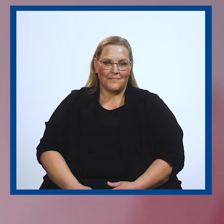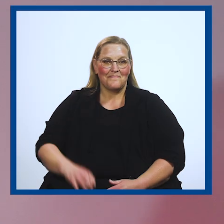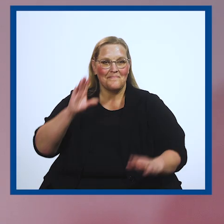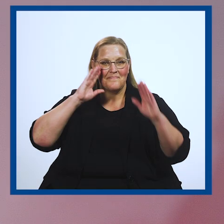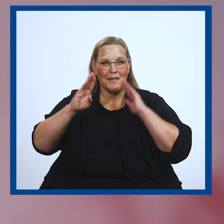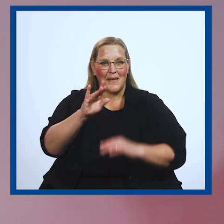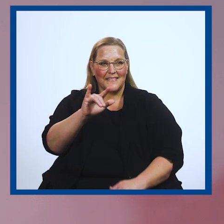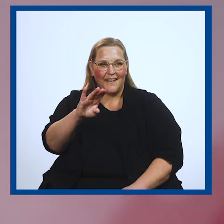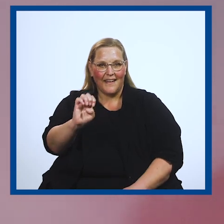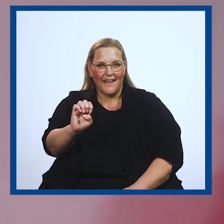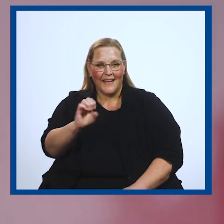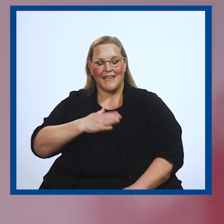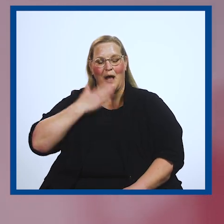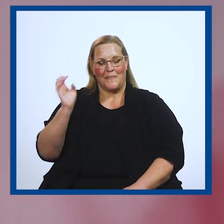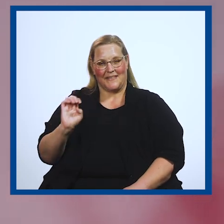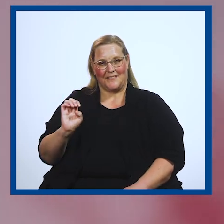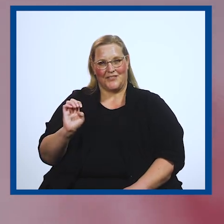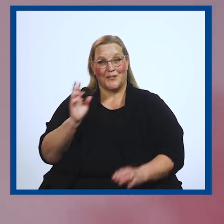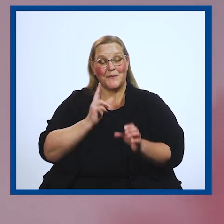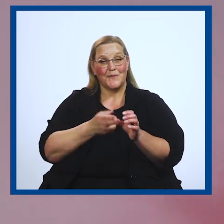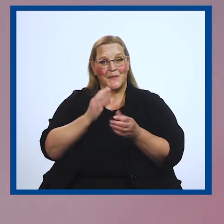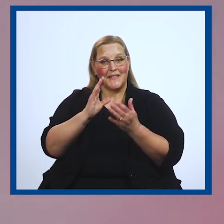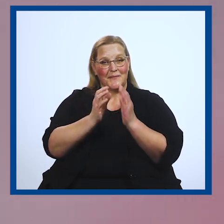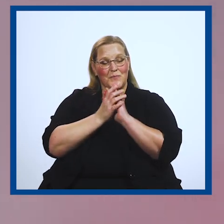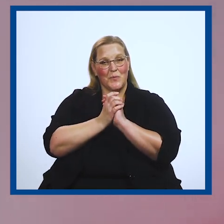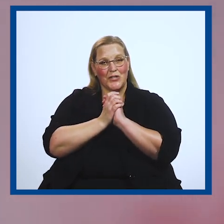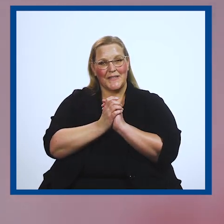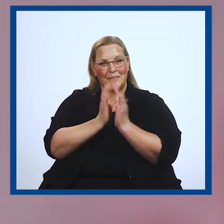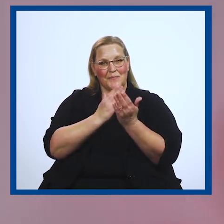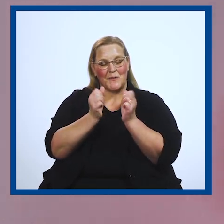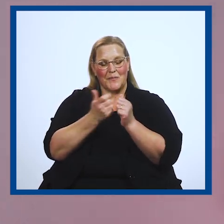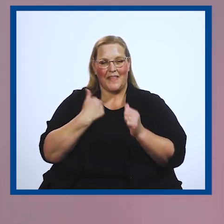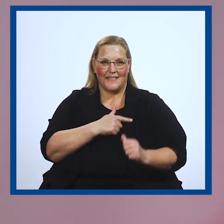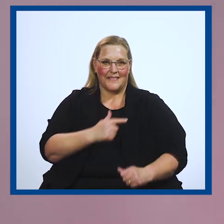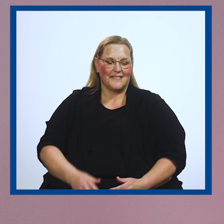Hey Bayside, happy Easter. Join in and worship with us.